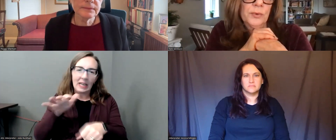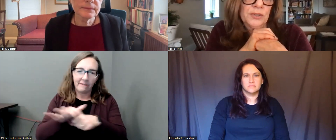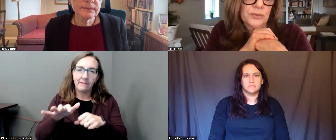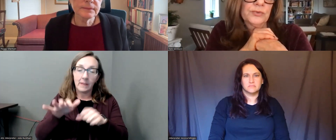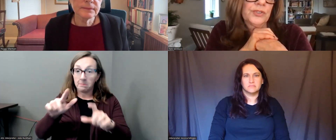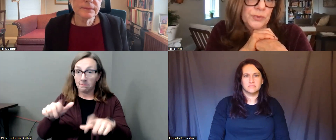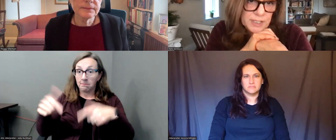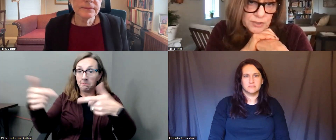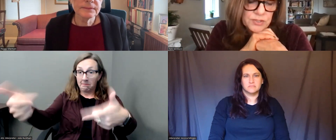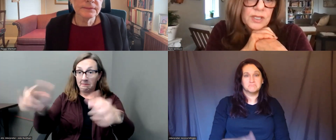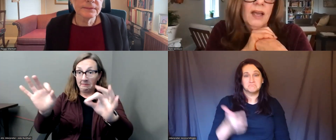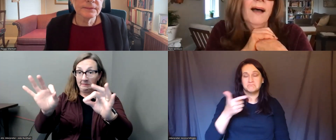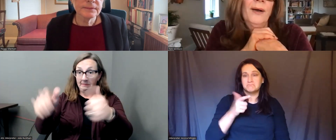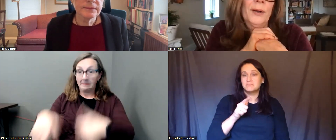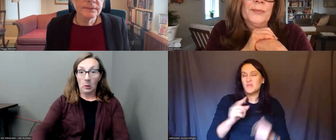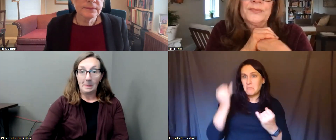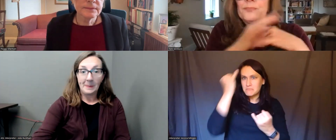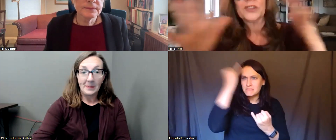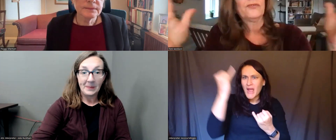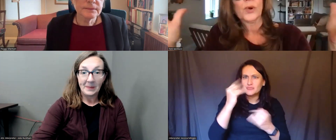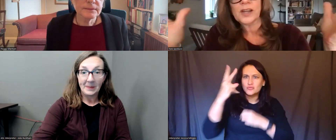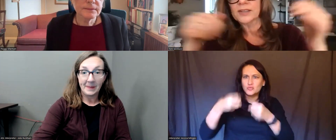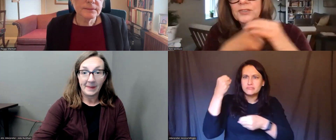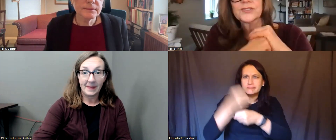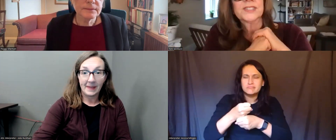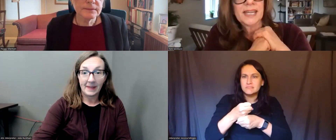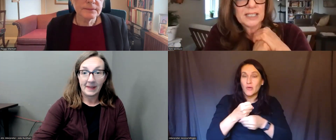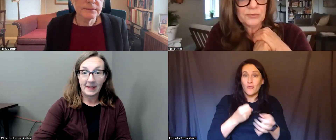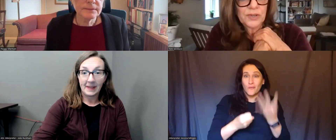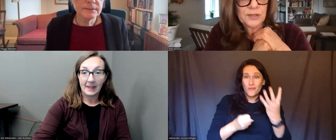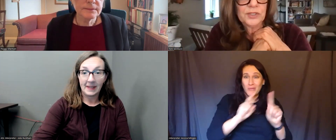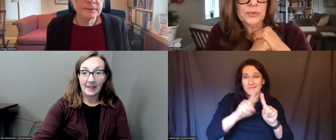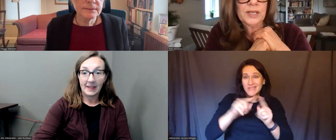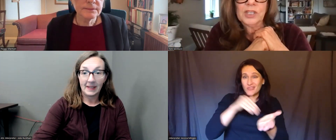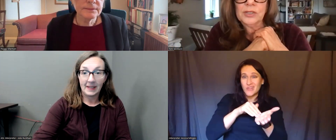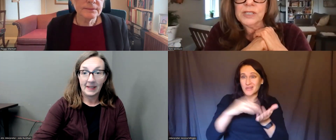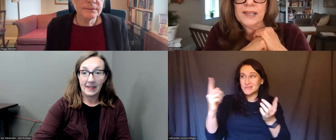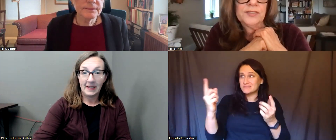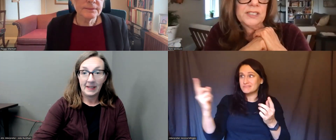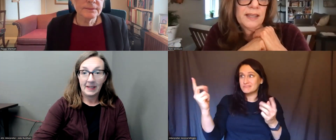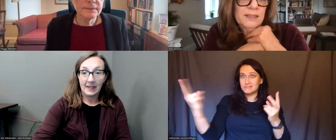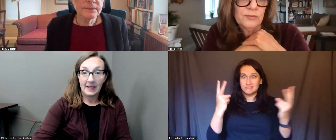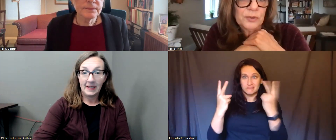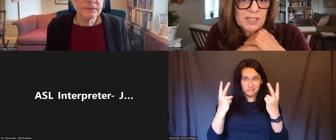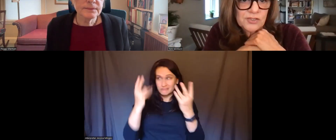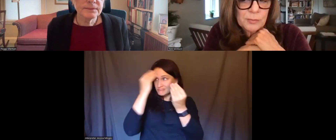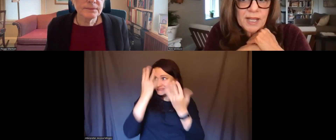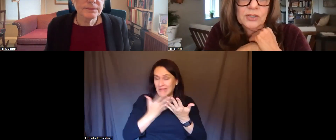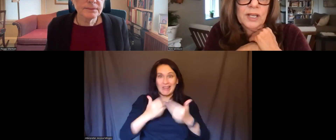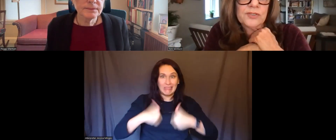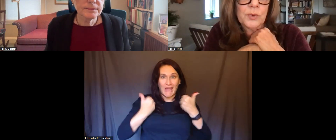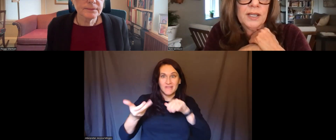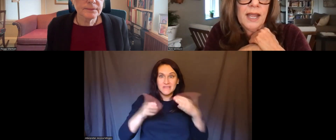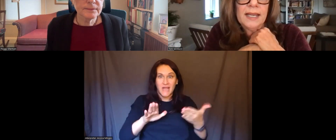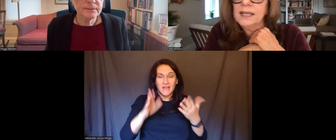imagine going through 2 years with 4 doctors standing in front of you, giving you life and death information about